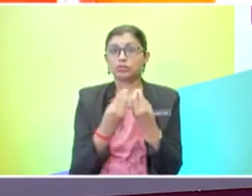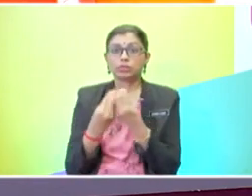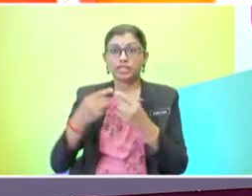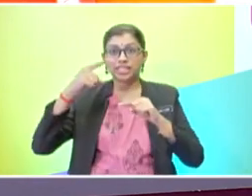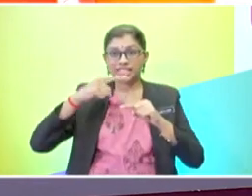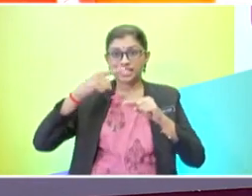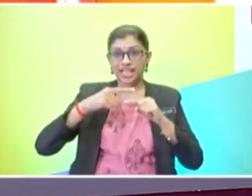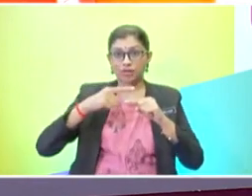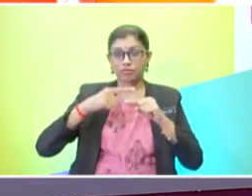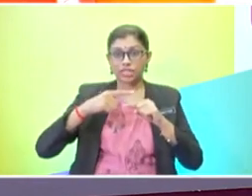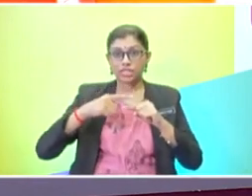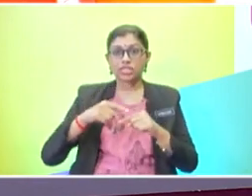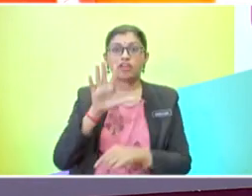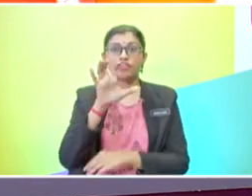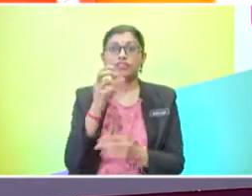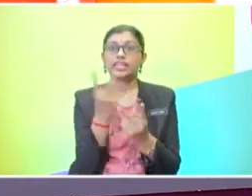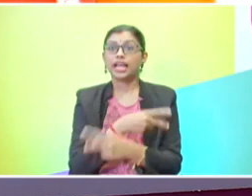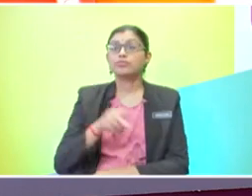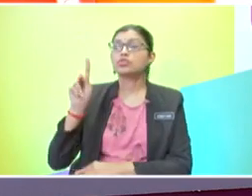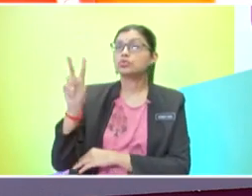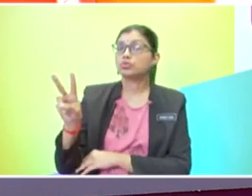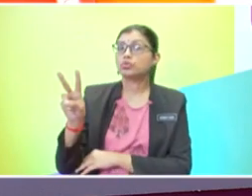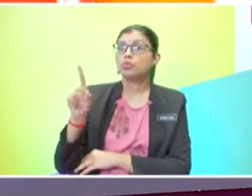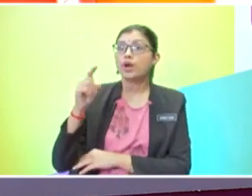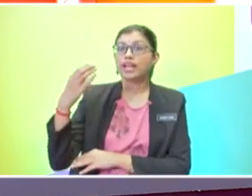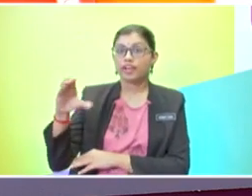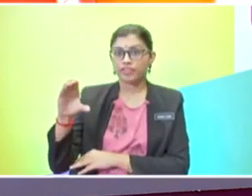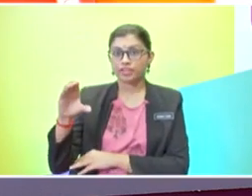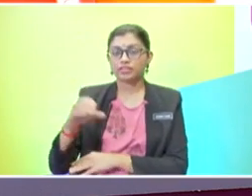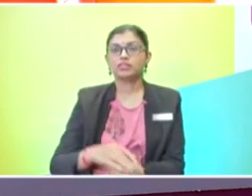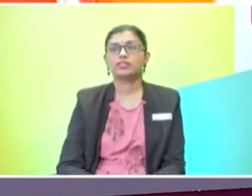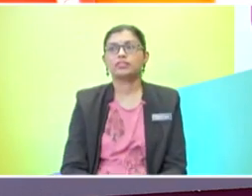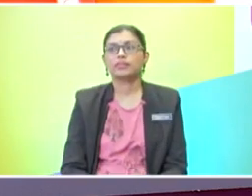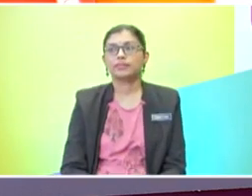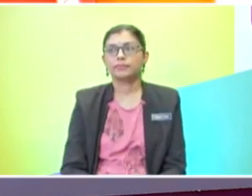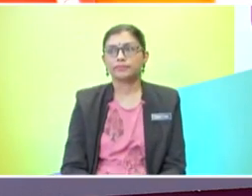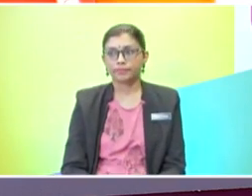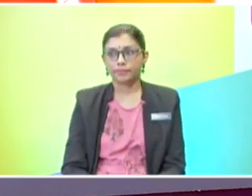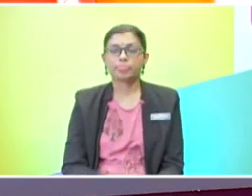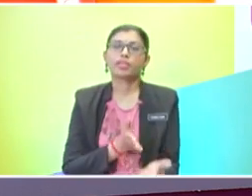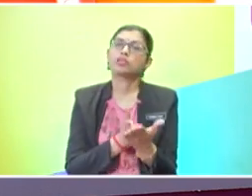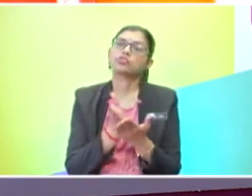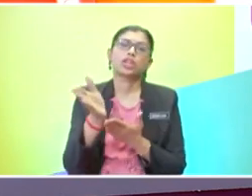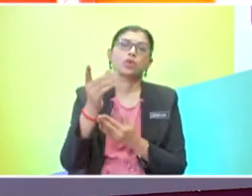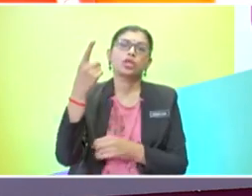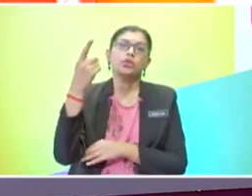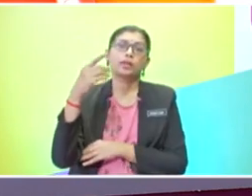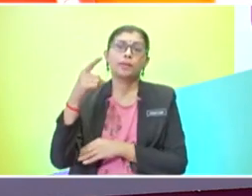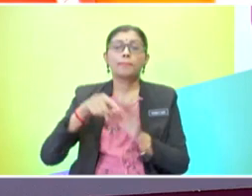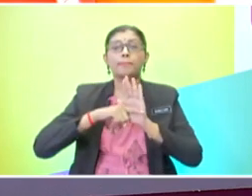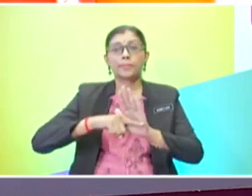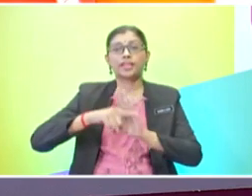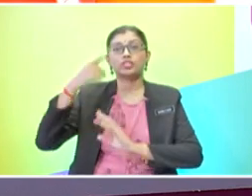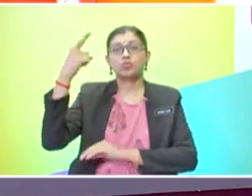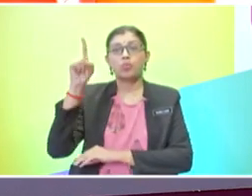50 times 2, right? So that would mean from here, 1,410 ringgit. Let me just minus off really quickly,